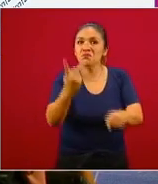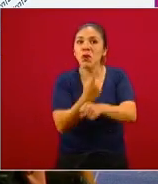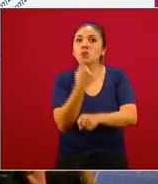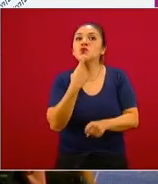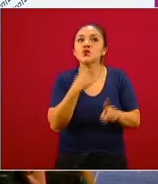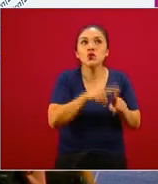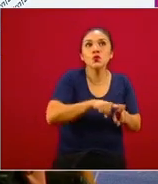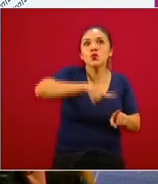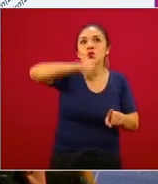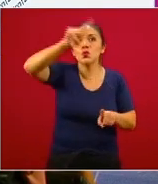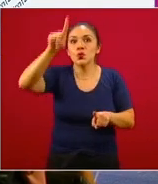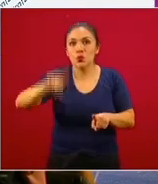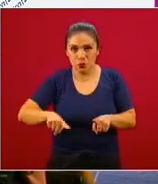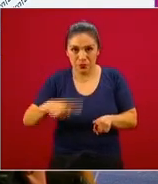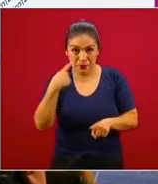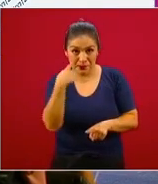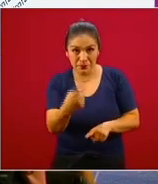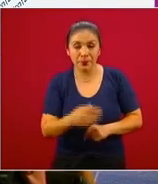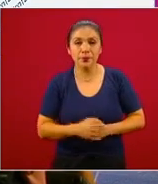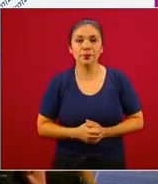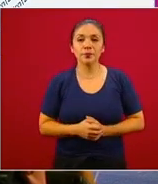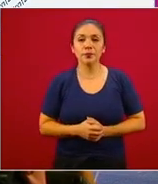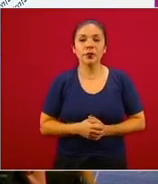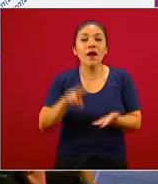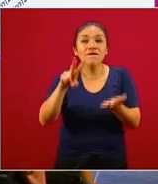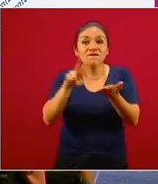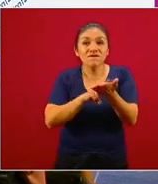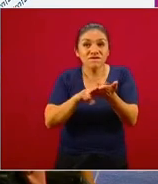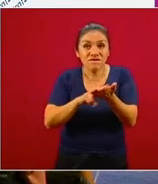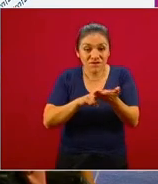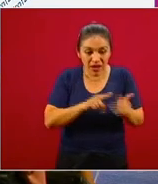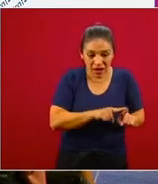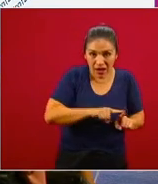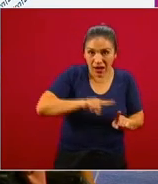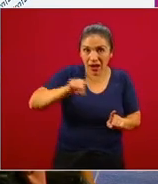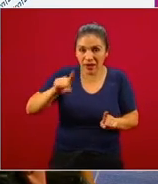they predicted that this is what would have happened.